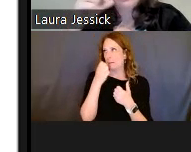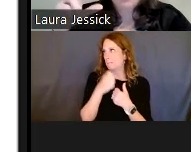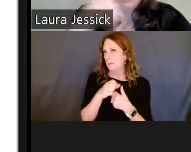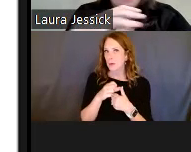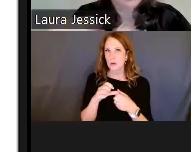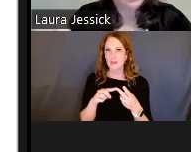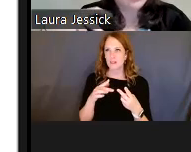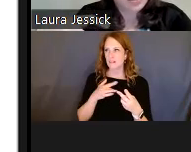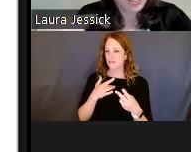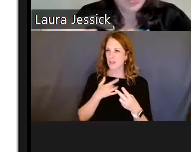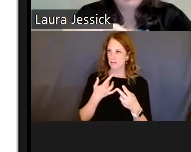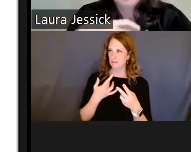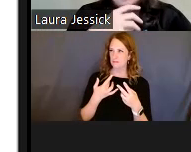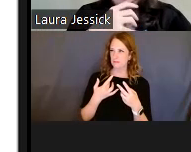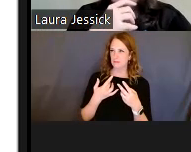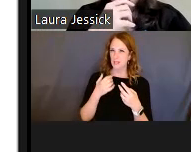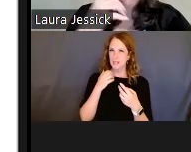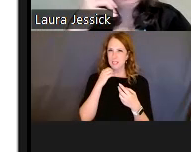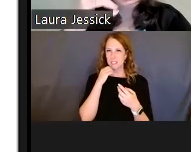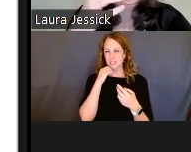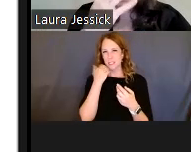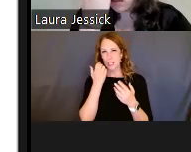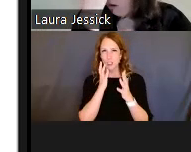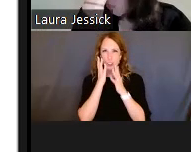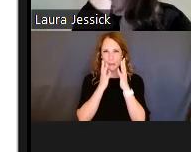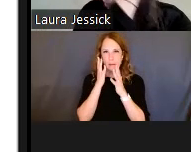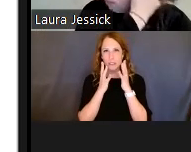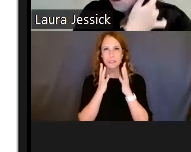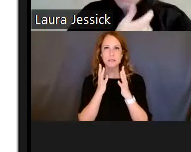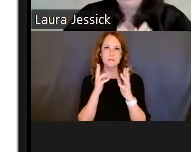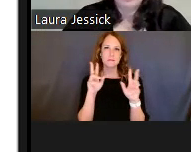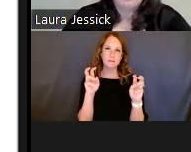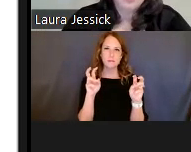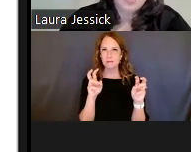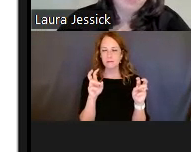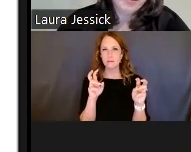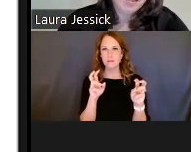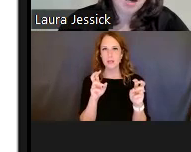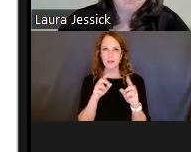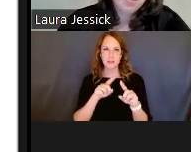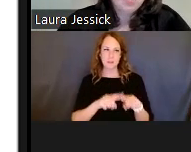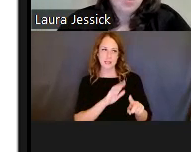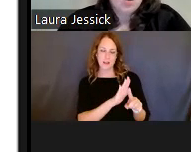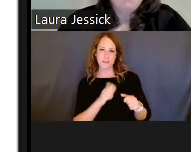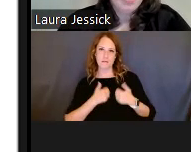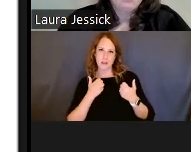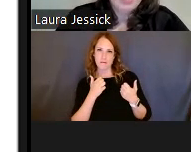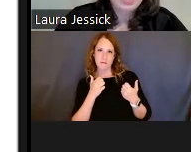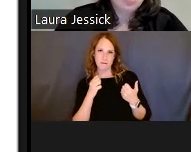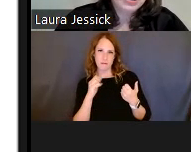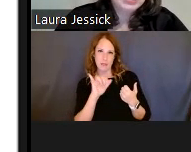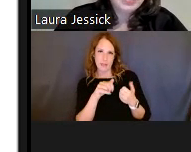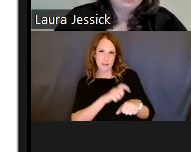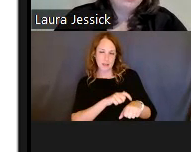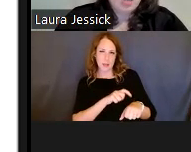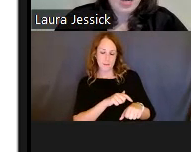were being quote unquote slut shamed, depending on, their lifestyle at that point in time. And